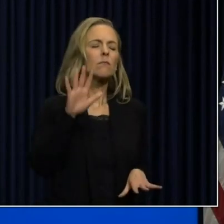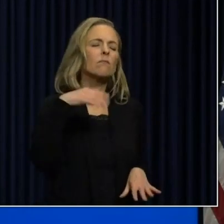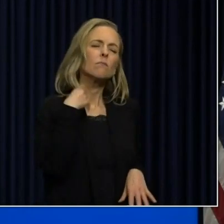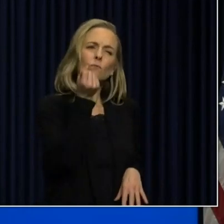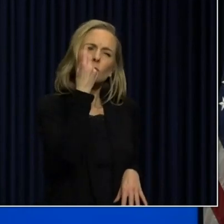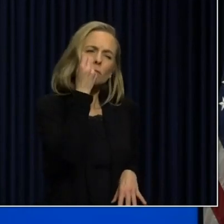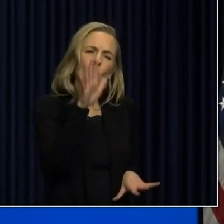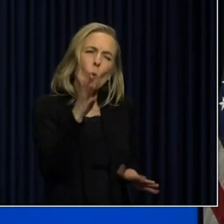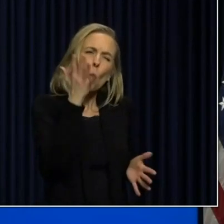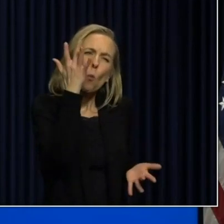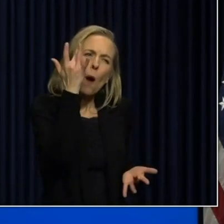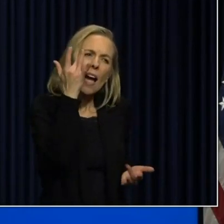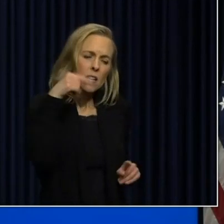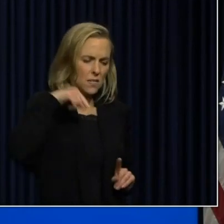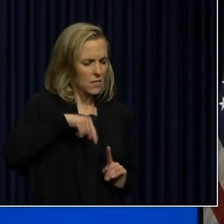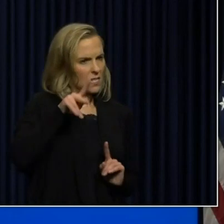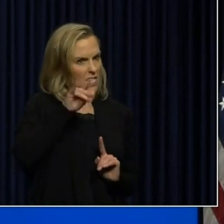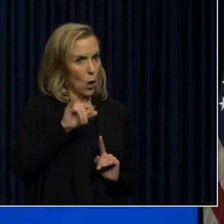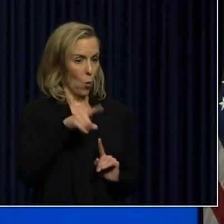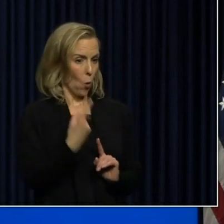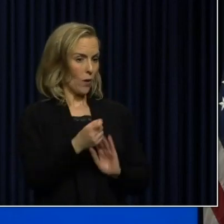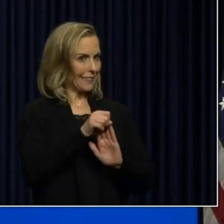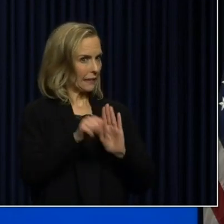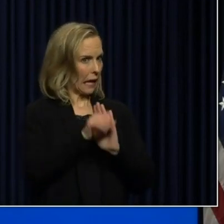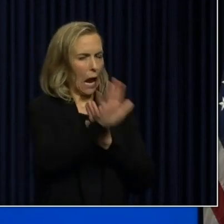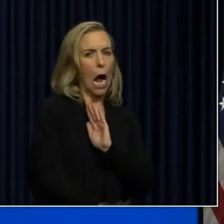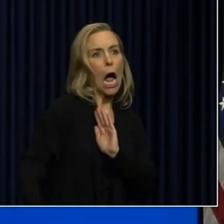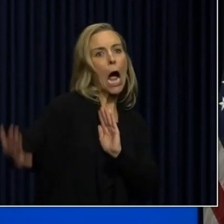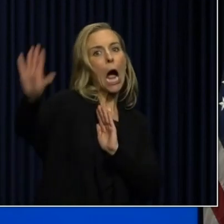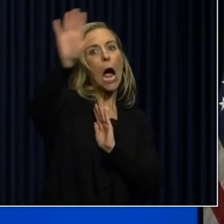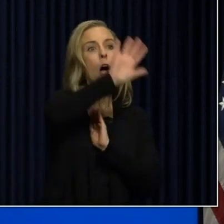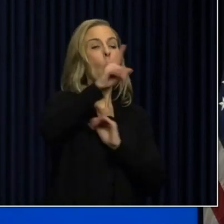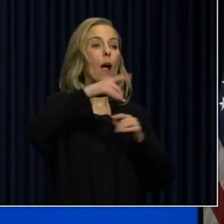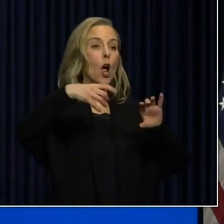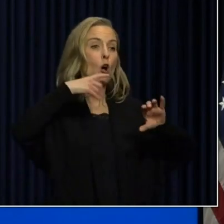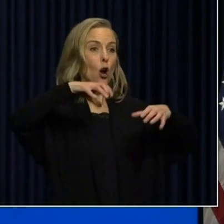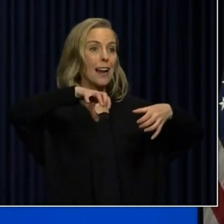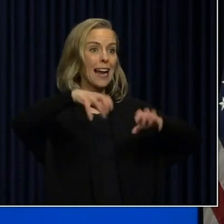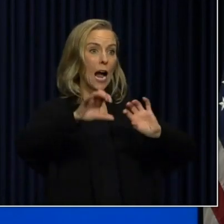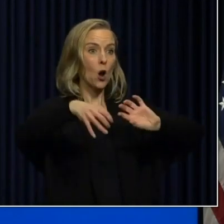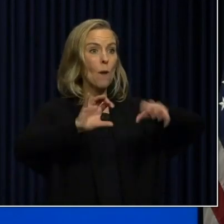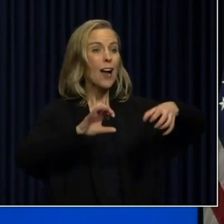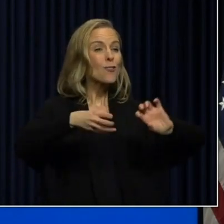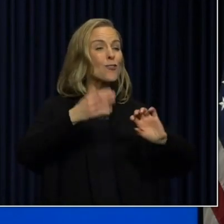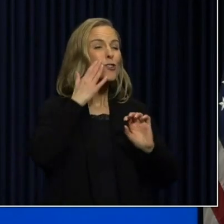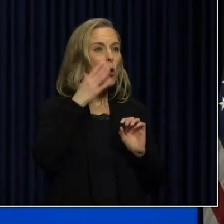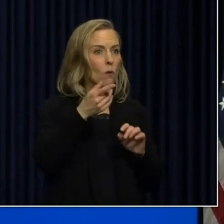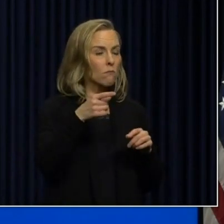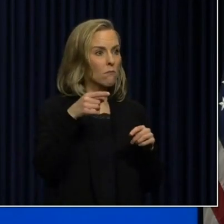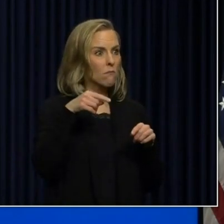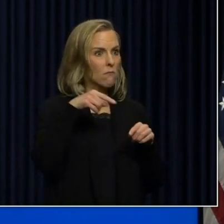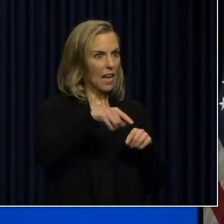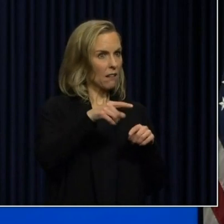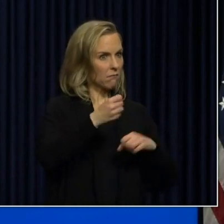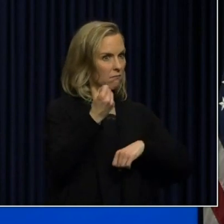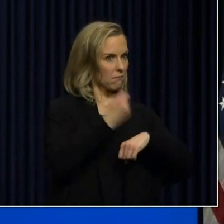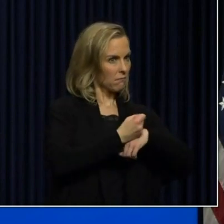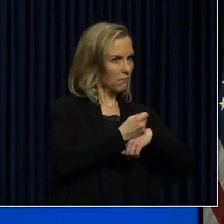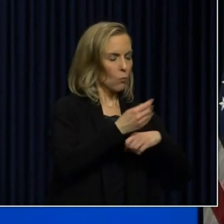a lot of people don't understand, why is Kentucky the only state in the country where chiropractors can't remain open? Can you explain